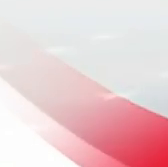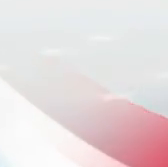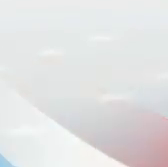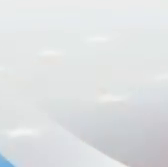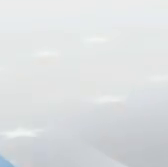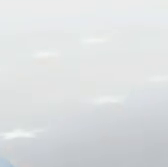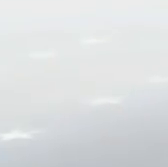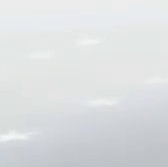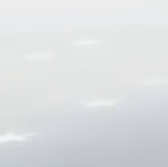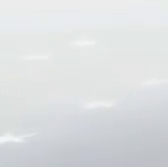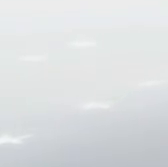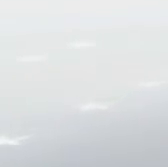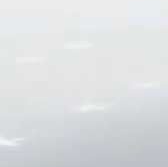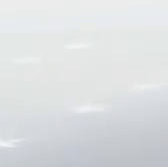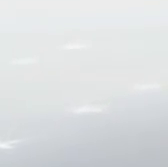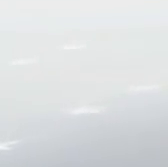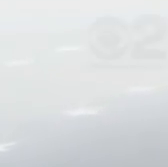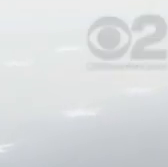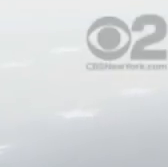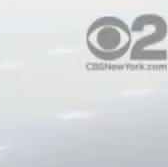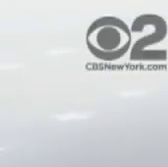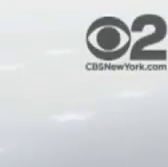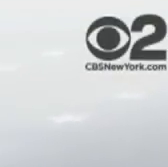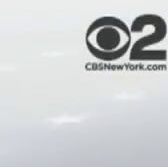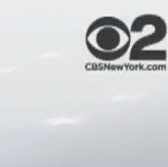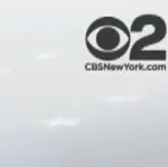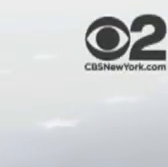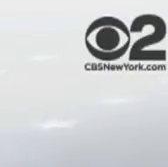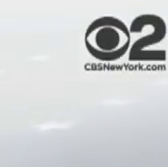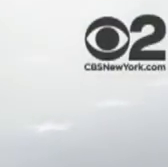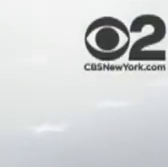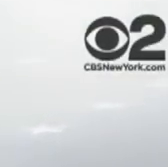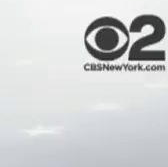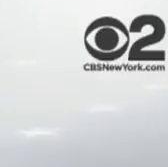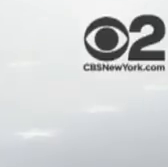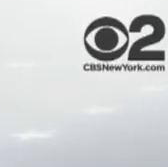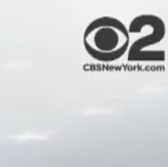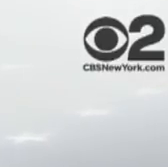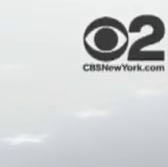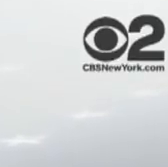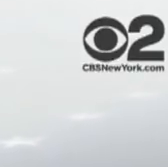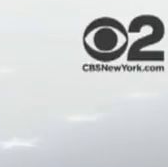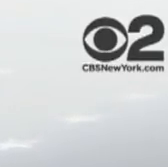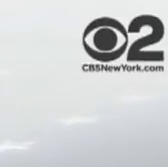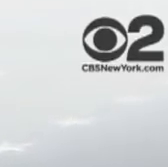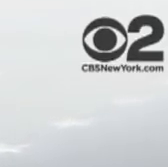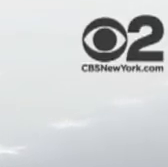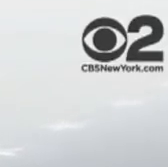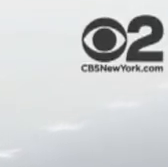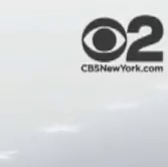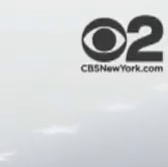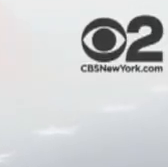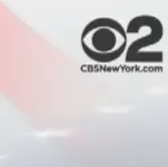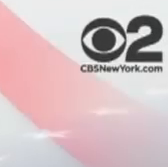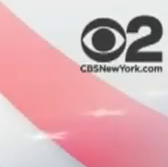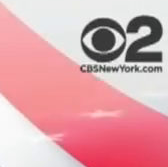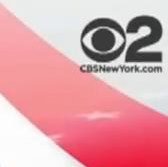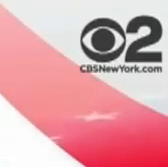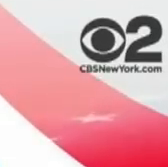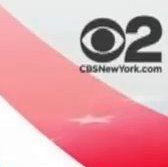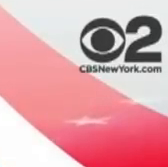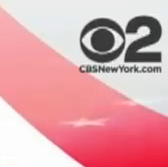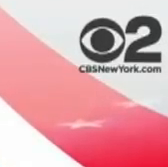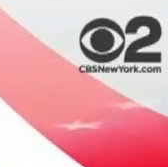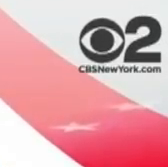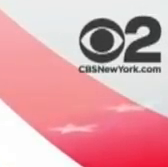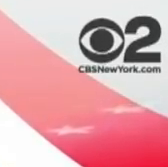New Jersey gubernatorial debate. Sponsored by CBS 2, CBS 3, WCBS News Radio